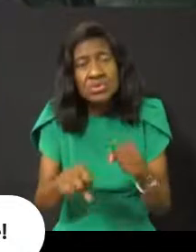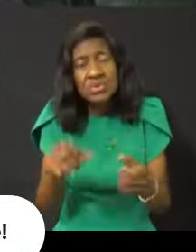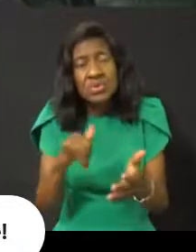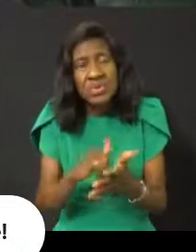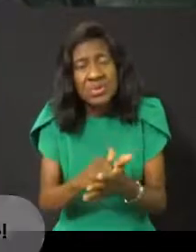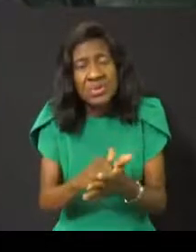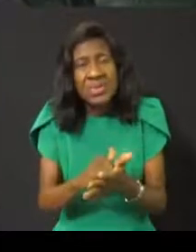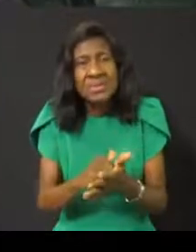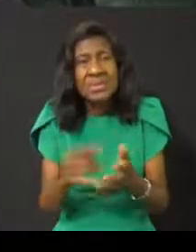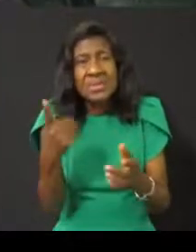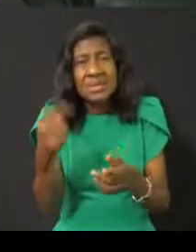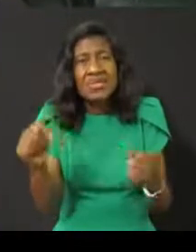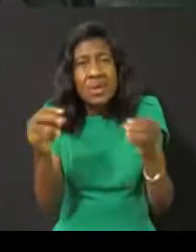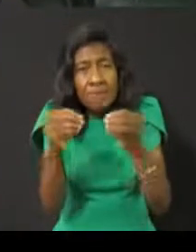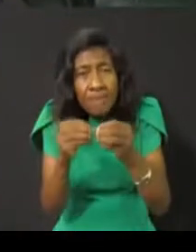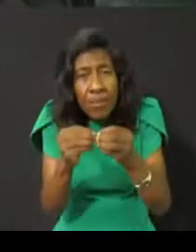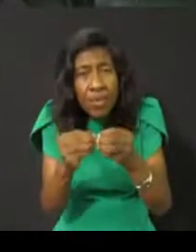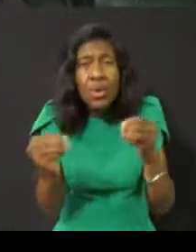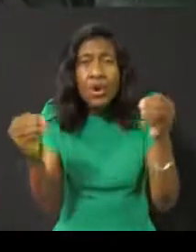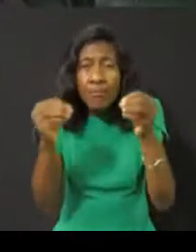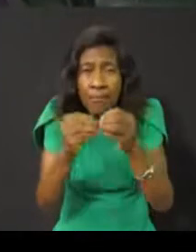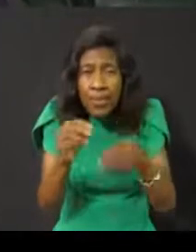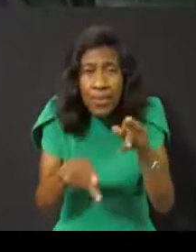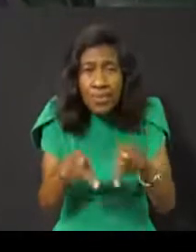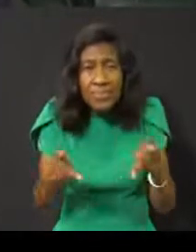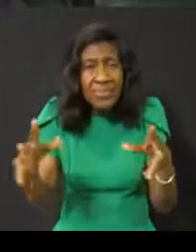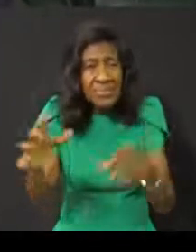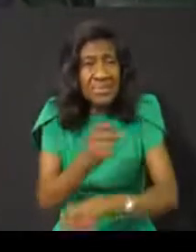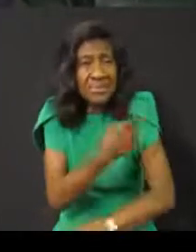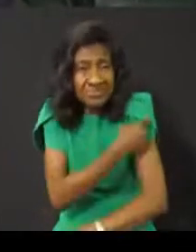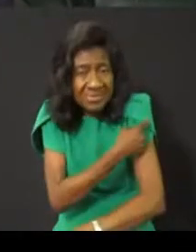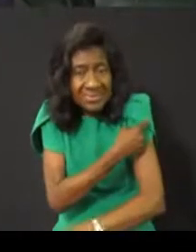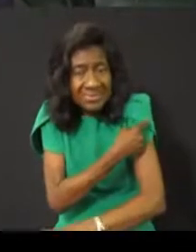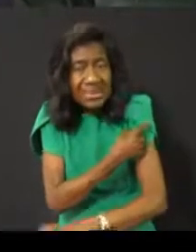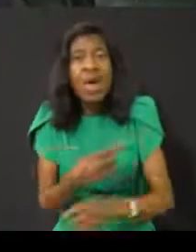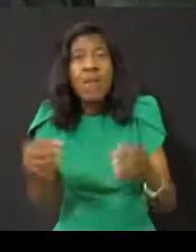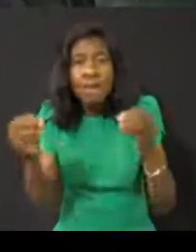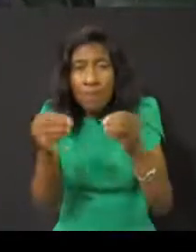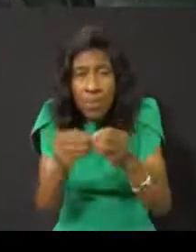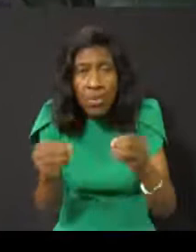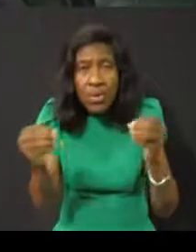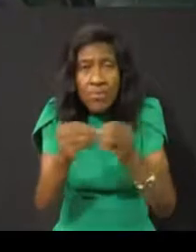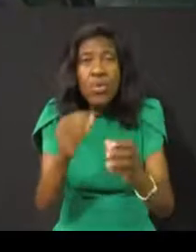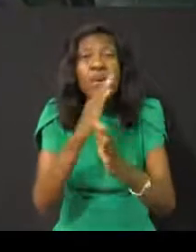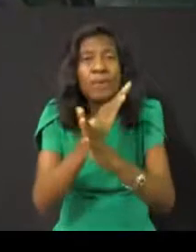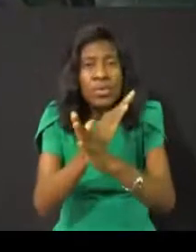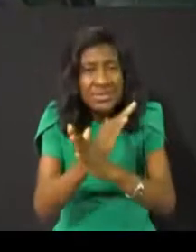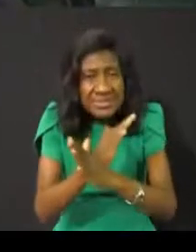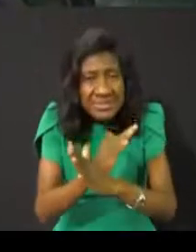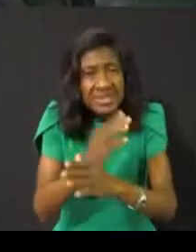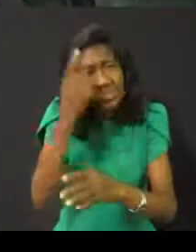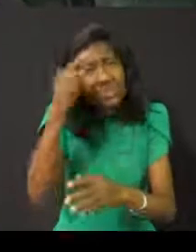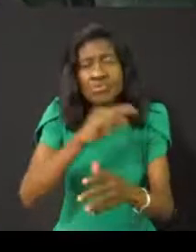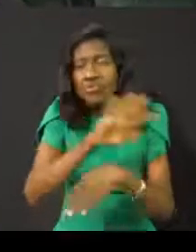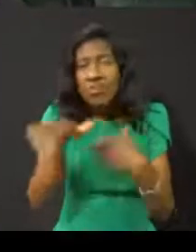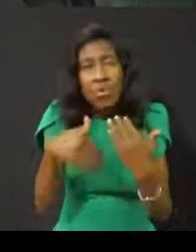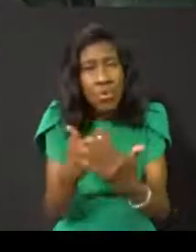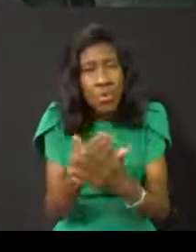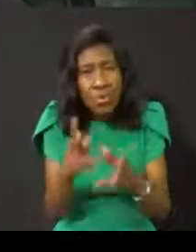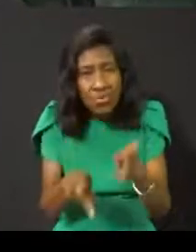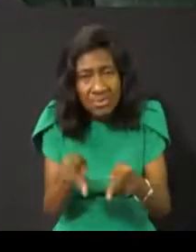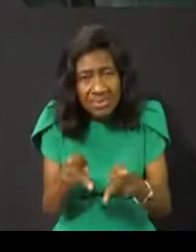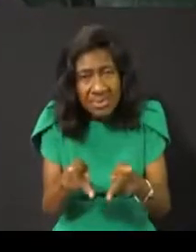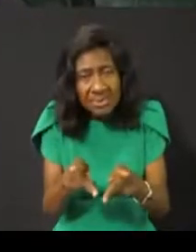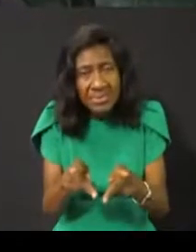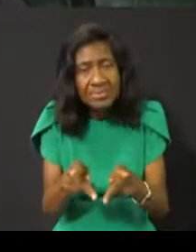we can get vaccinated, the bigger the community-wide protection. And the deeper that penetration in all of the age groups, the better